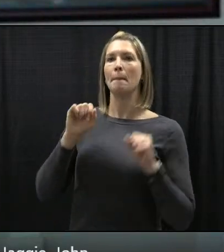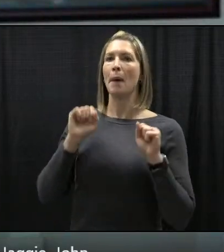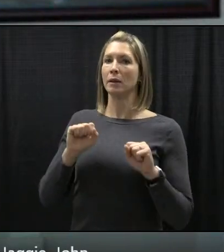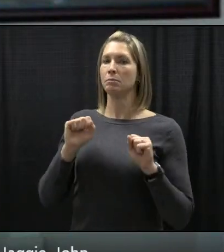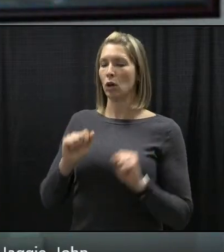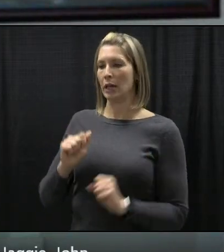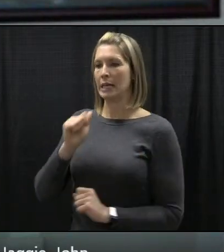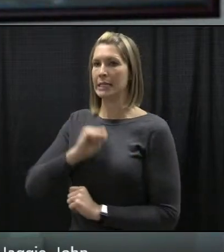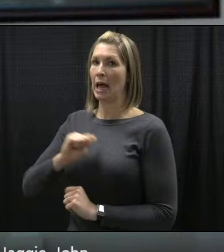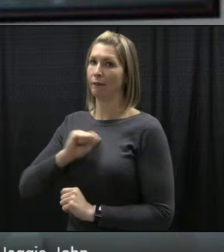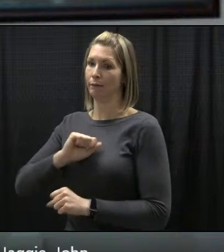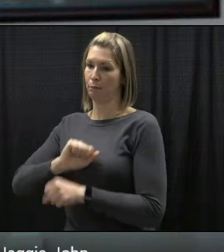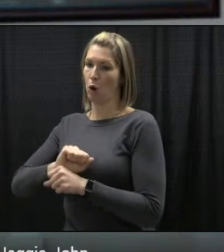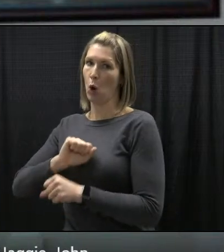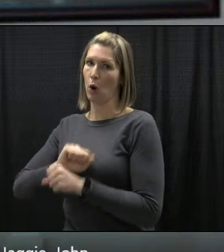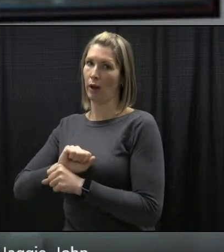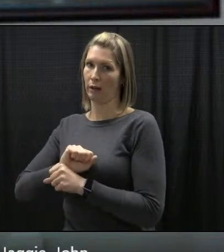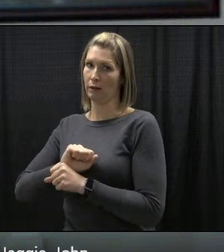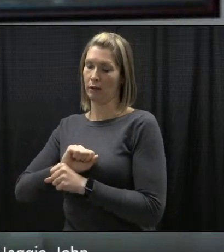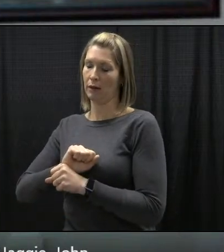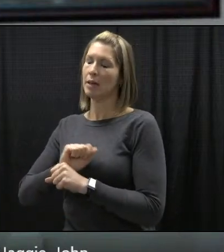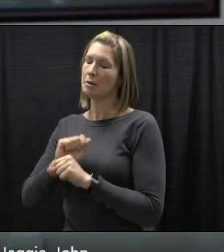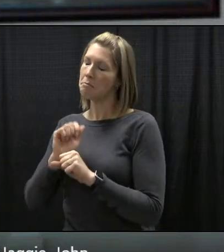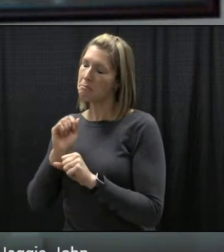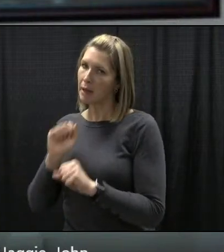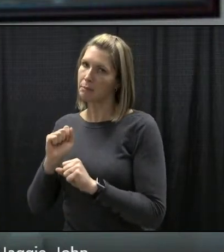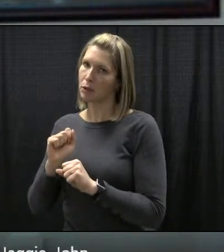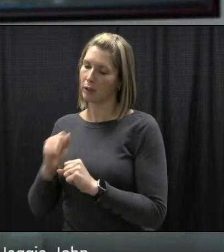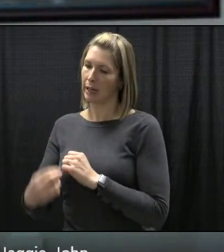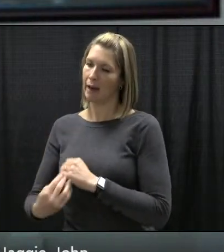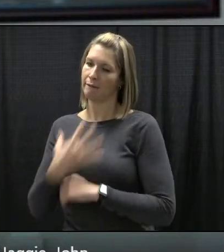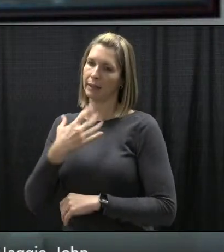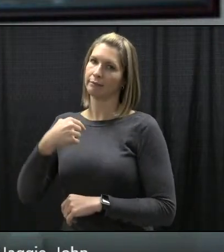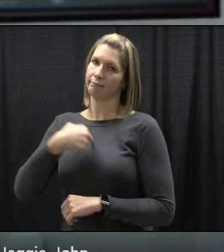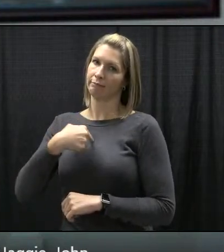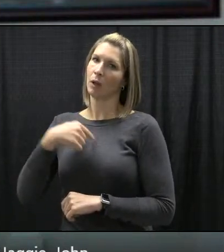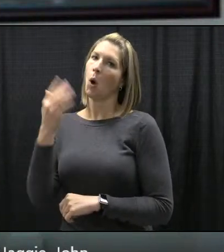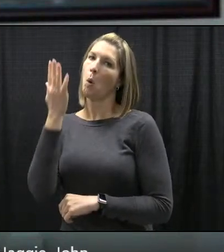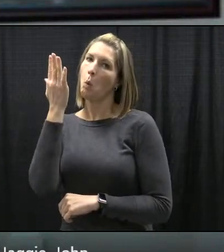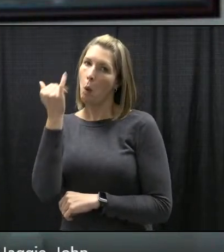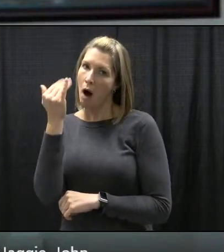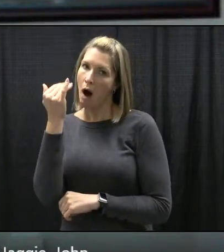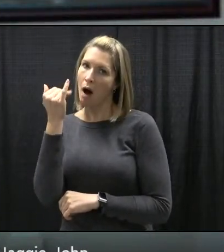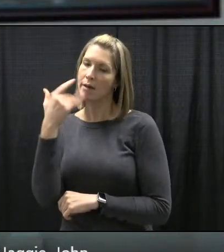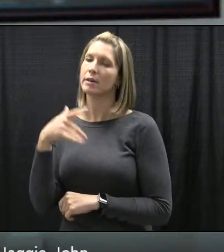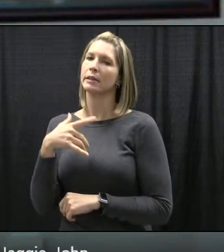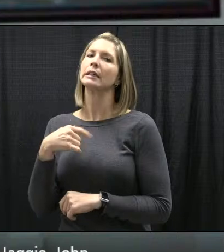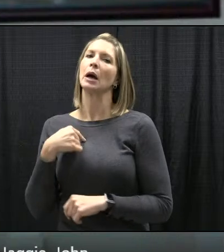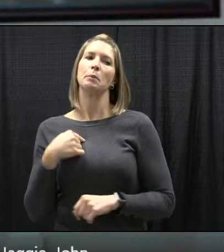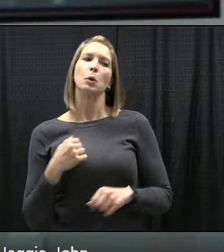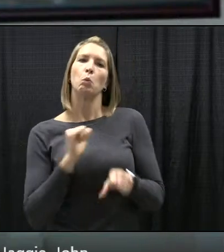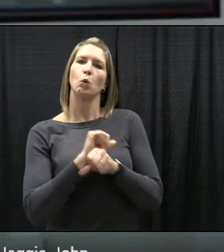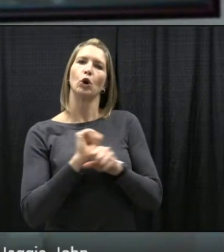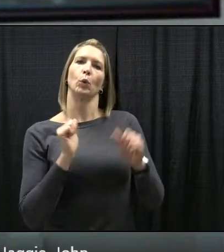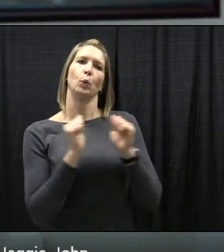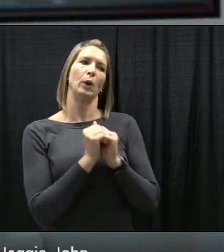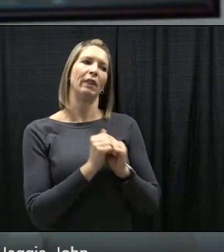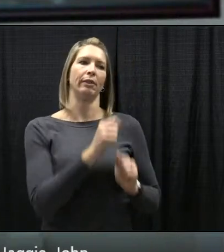self-employed individuals and people who provide some services in their home or in a client's home.